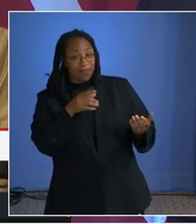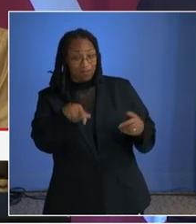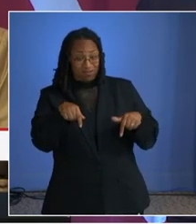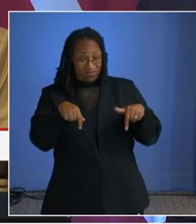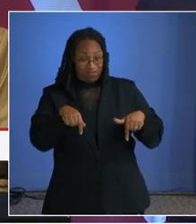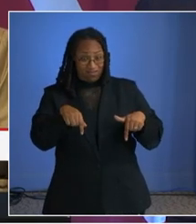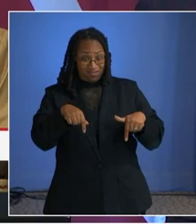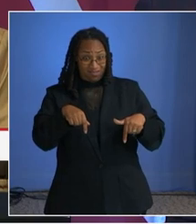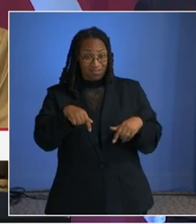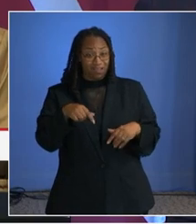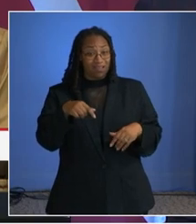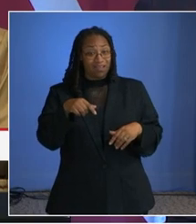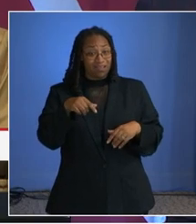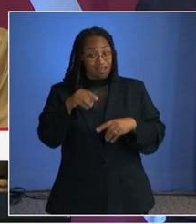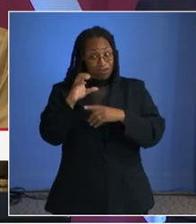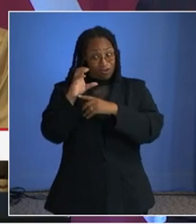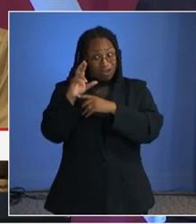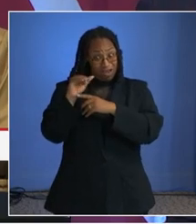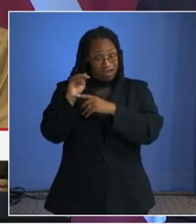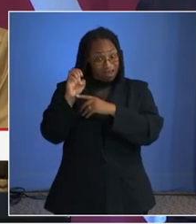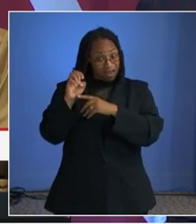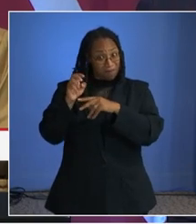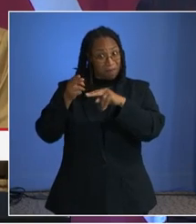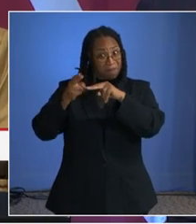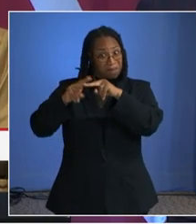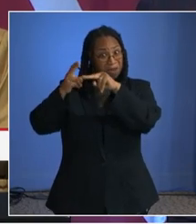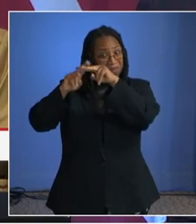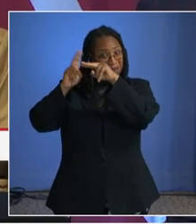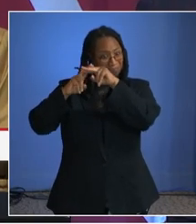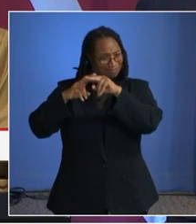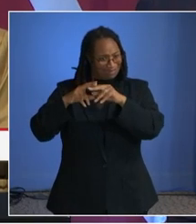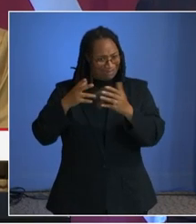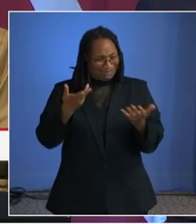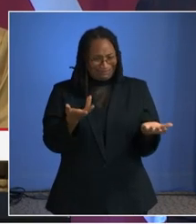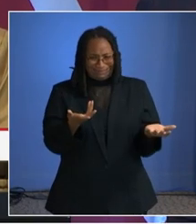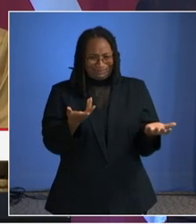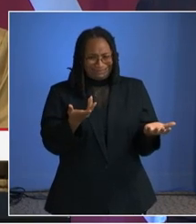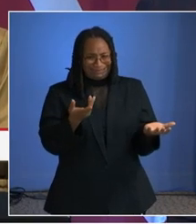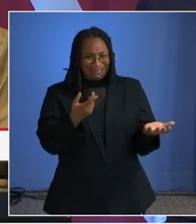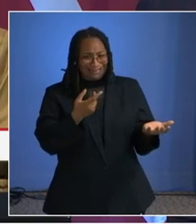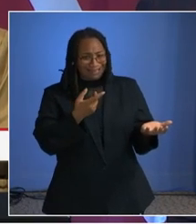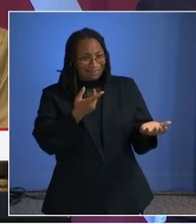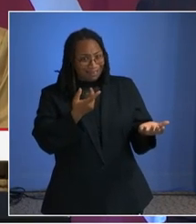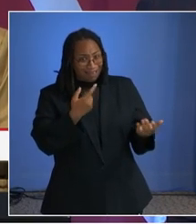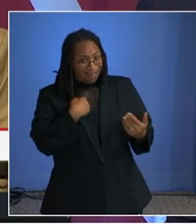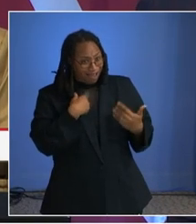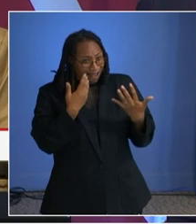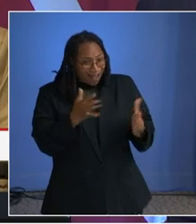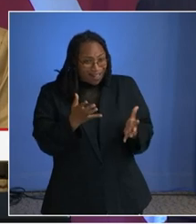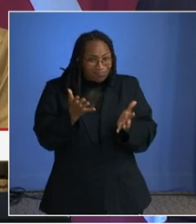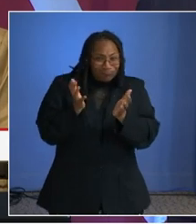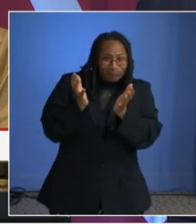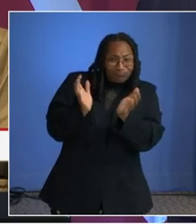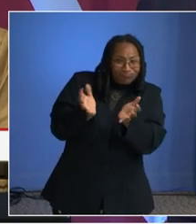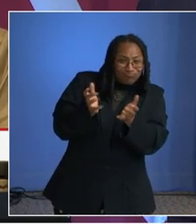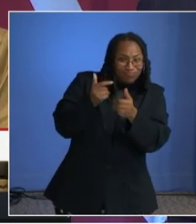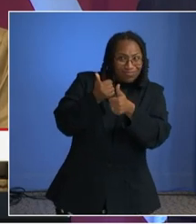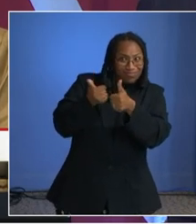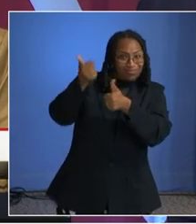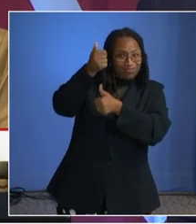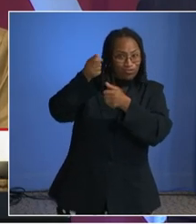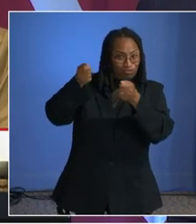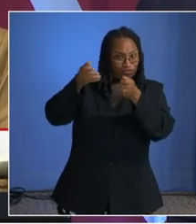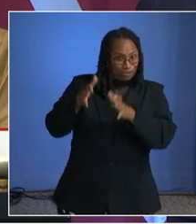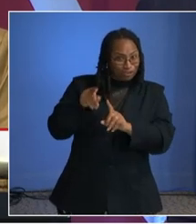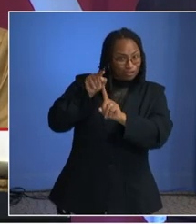we had spoken with Marcus Ellis yesterday, who is now the executive director of Peace for DC Group. One of the things he had brought up was referencing the